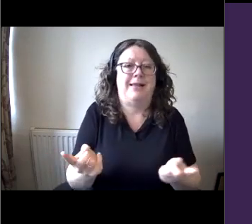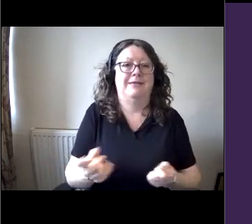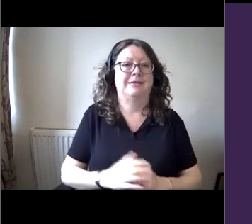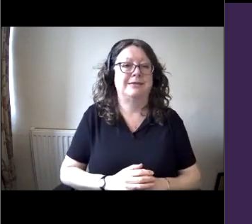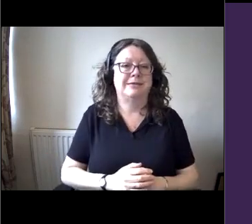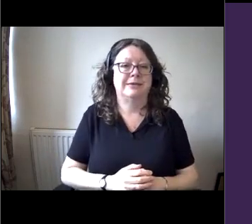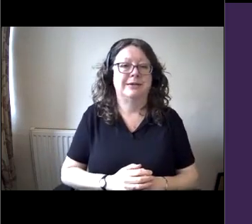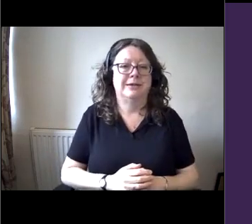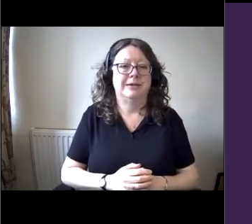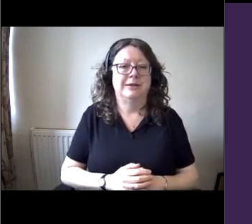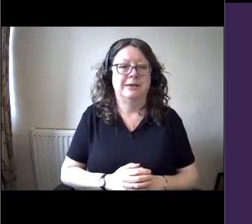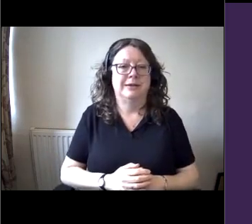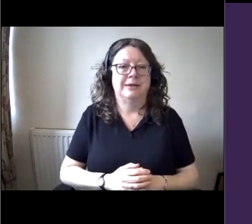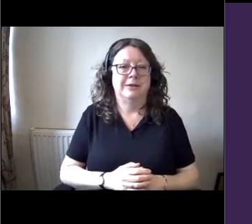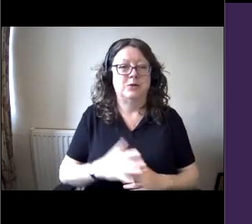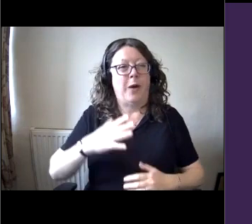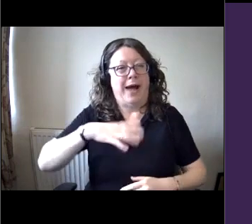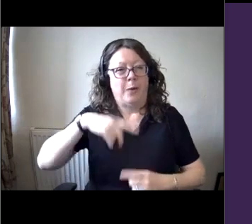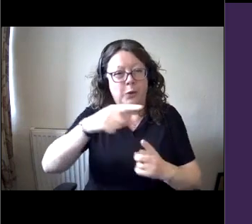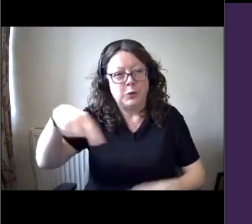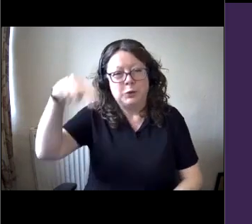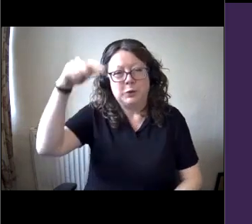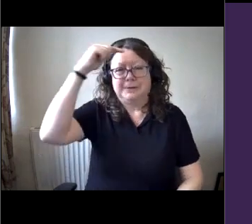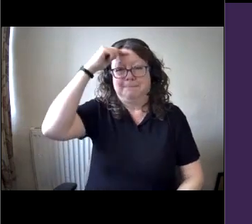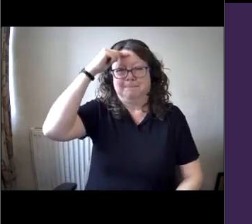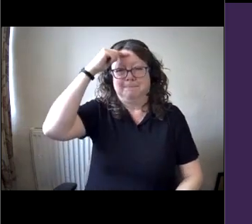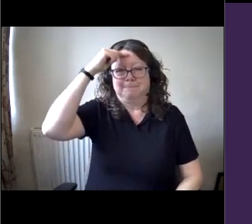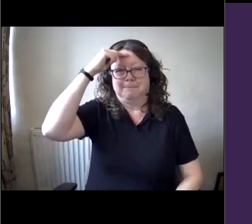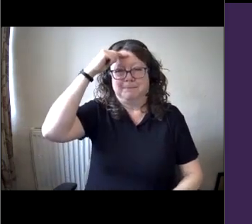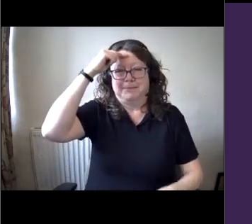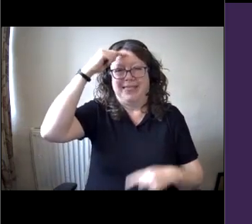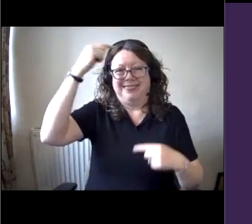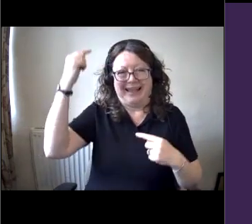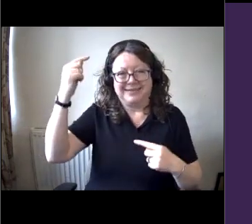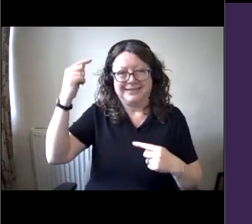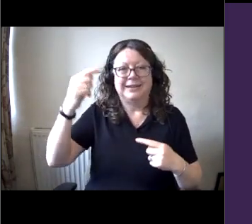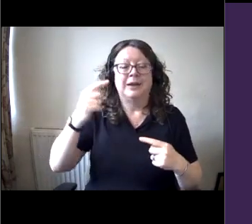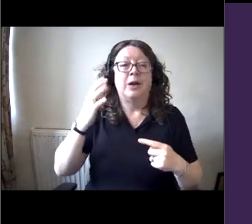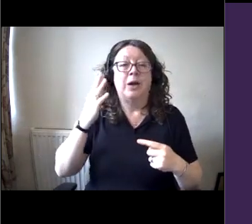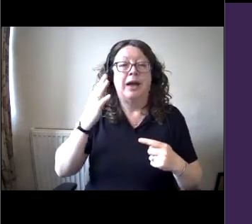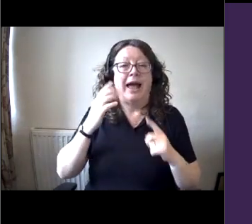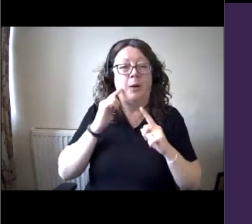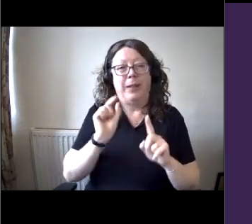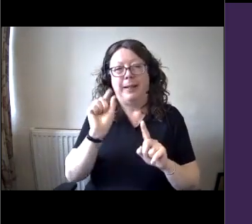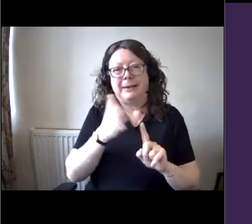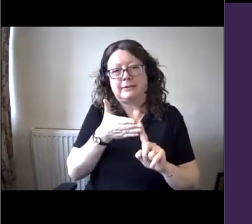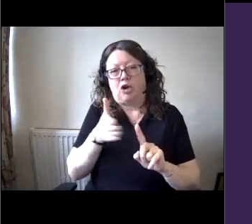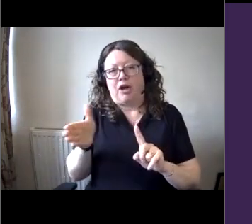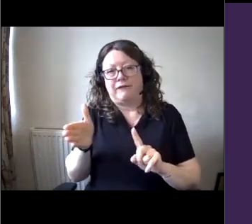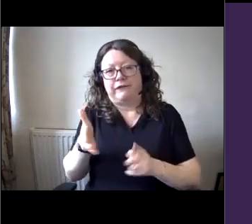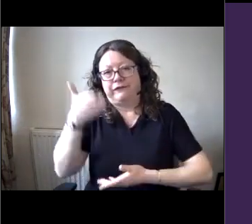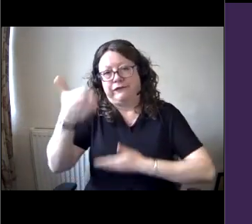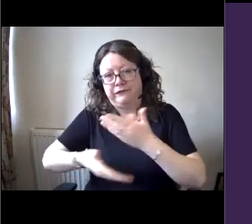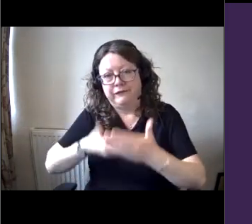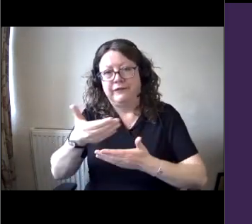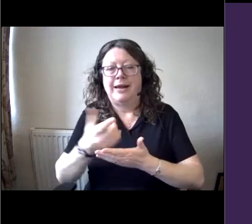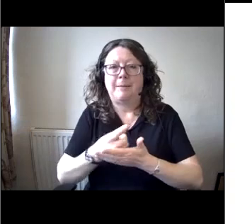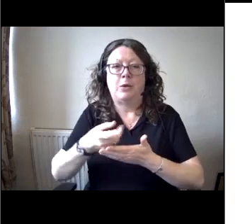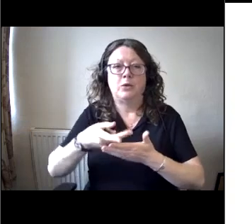we just take a brief detour to talk about neurodiversity and the double empathy theory. So hold that in your